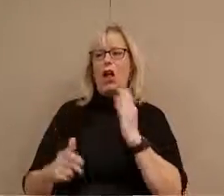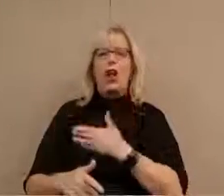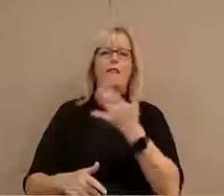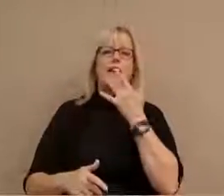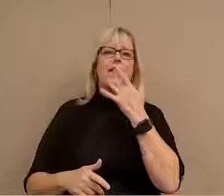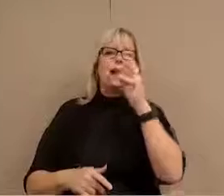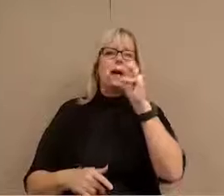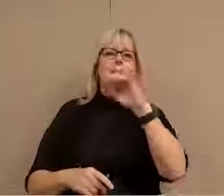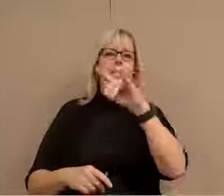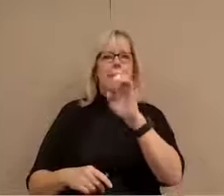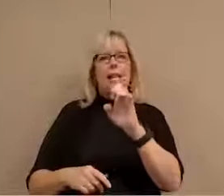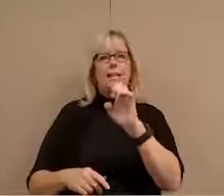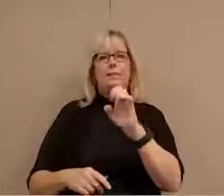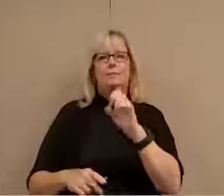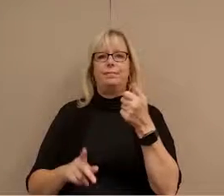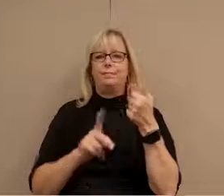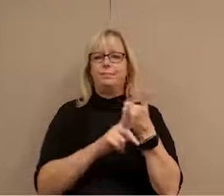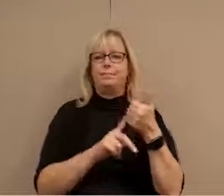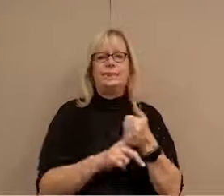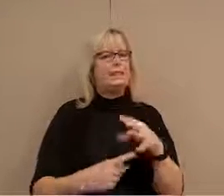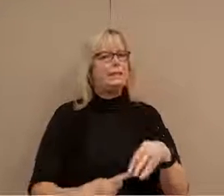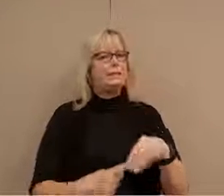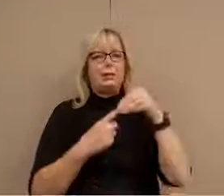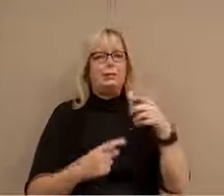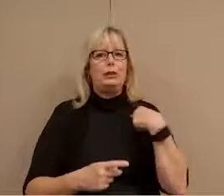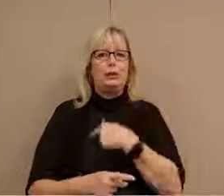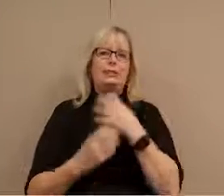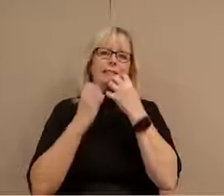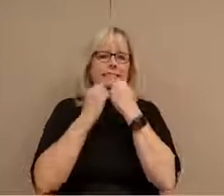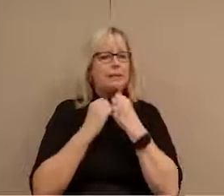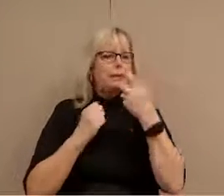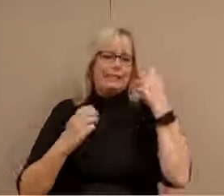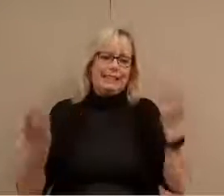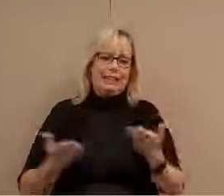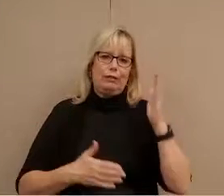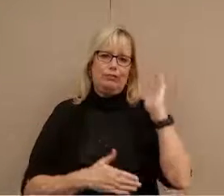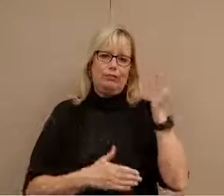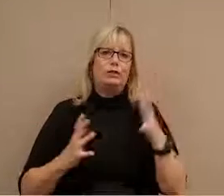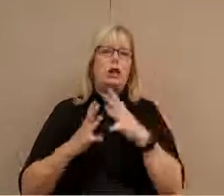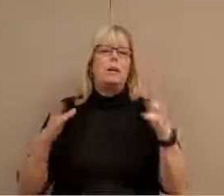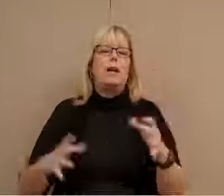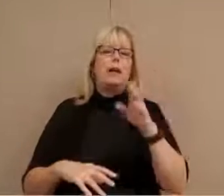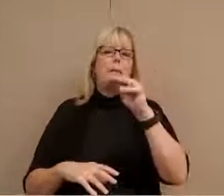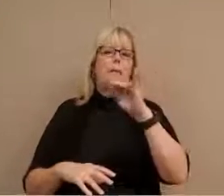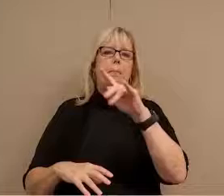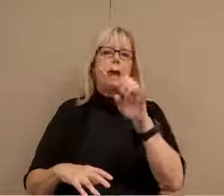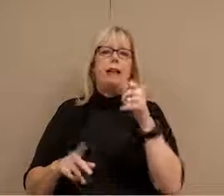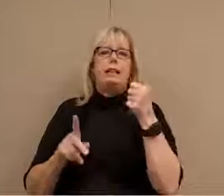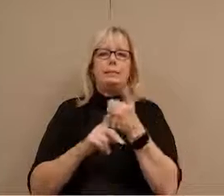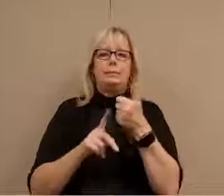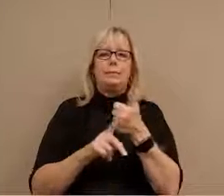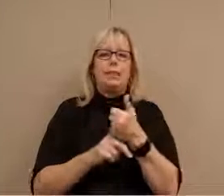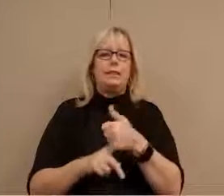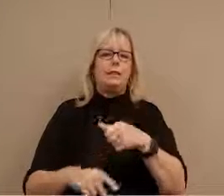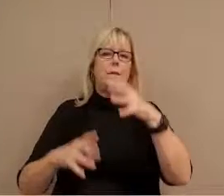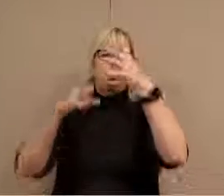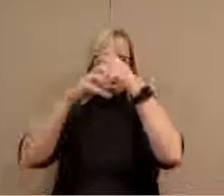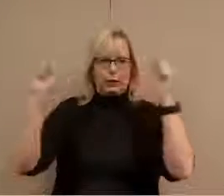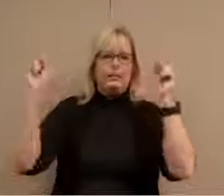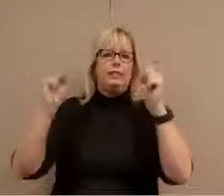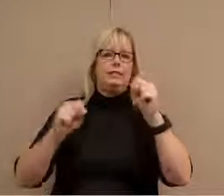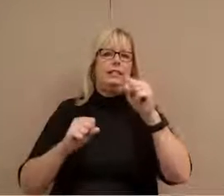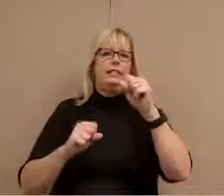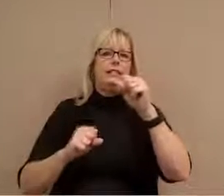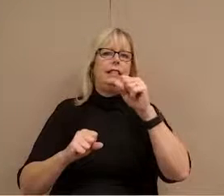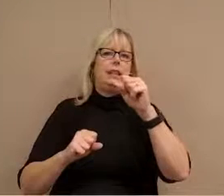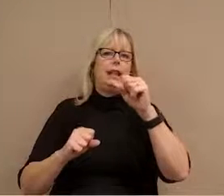Mike is a bit special to us because he's been here so much. Mike McManus is the president, CEO of Memorial Hospital.